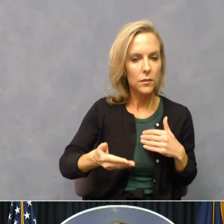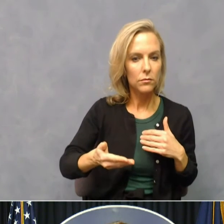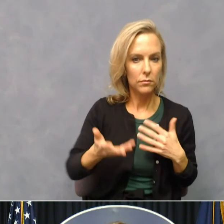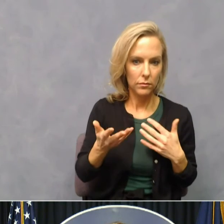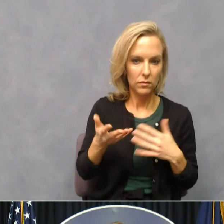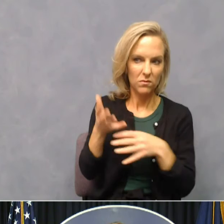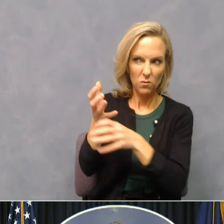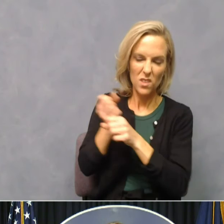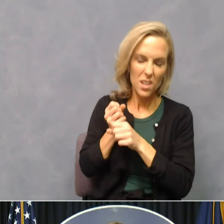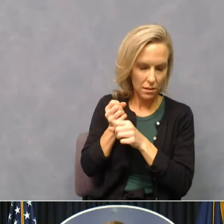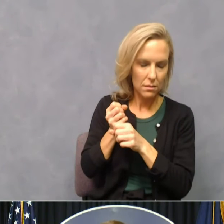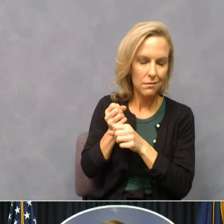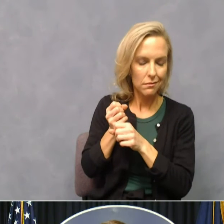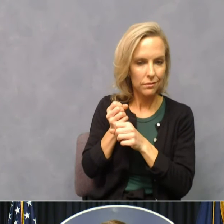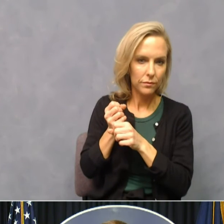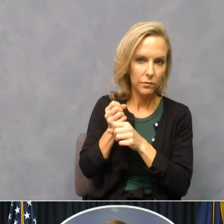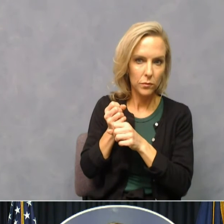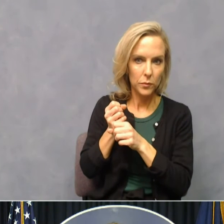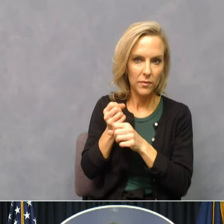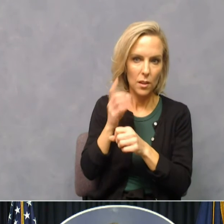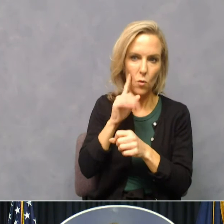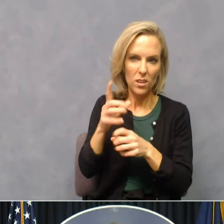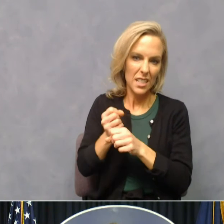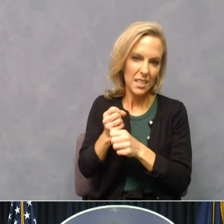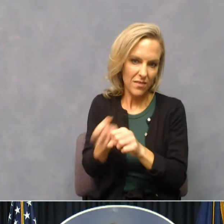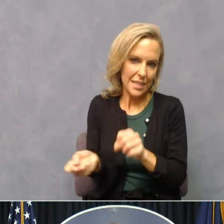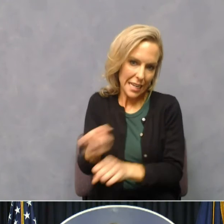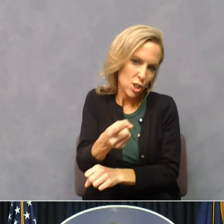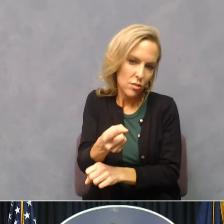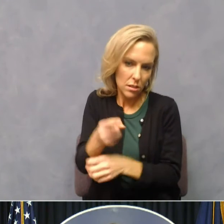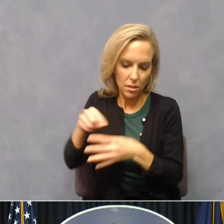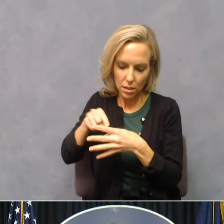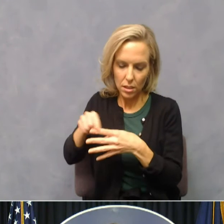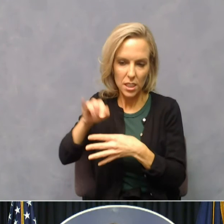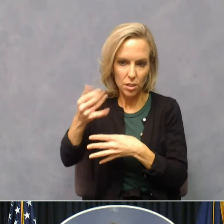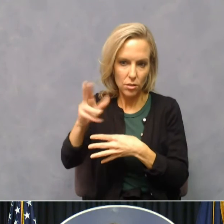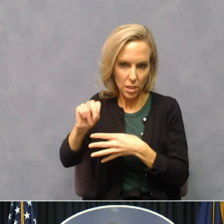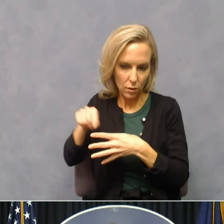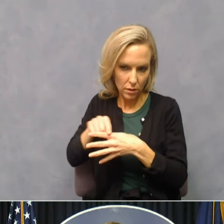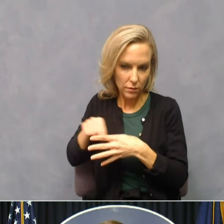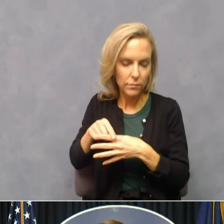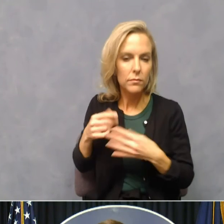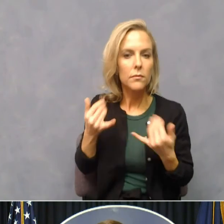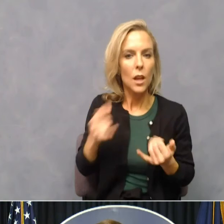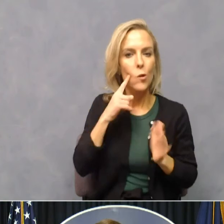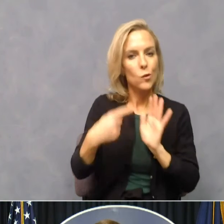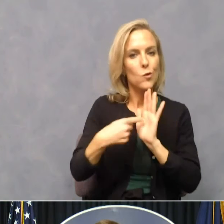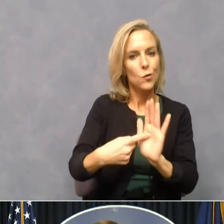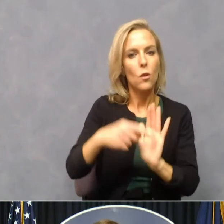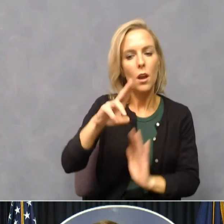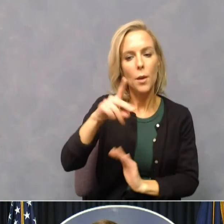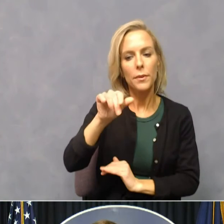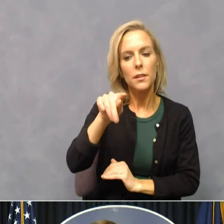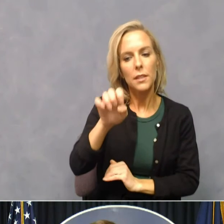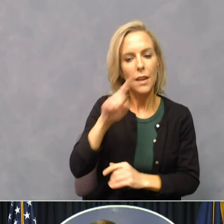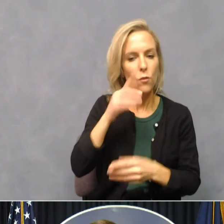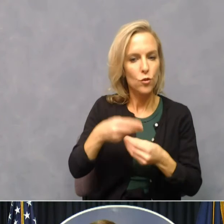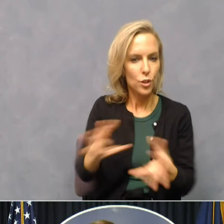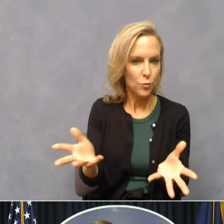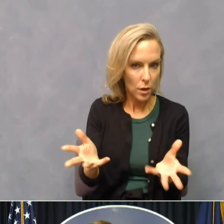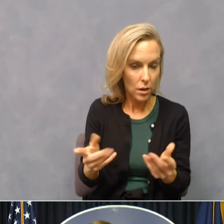part of next year. Let's now show the update on distribution. We continue to grow